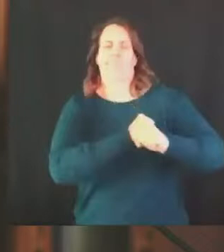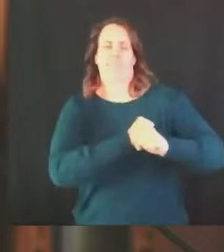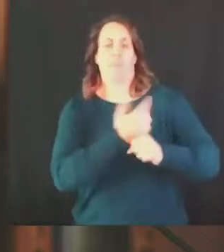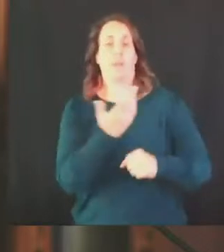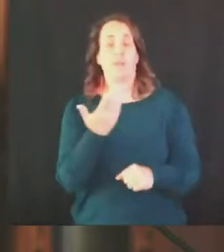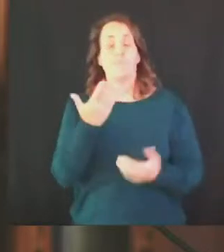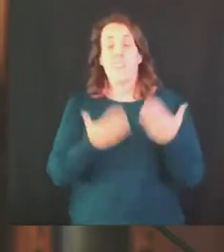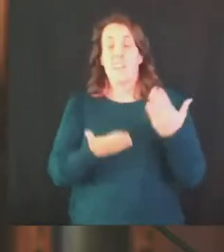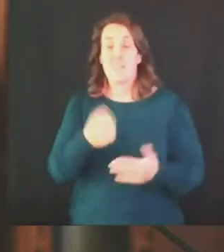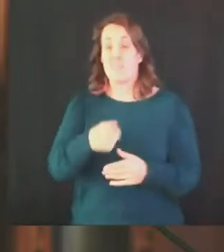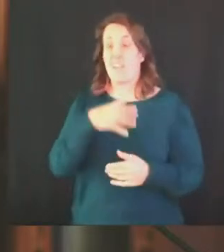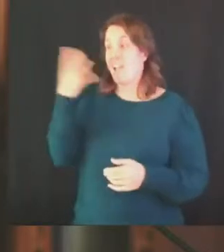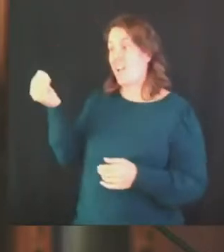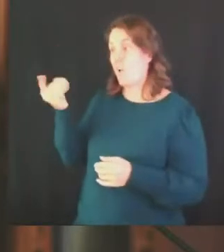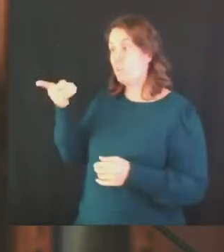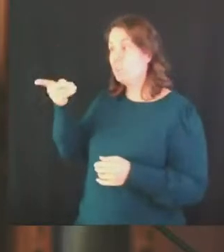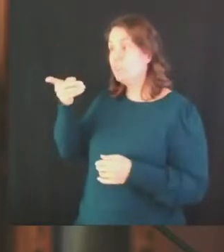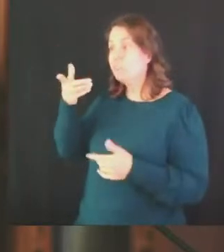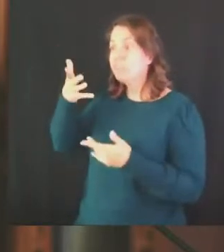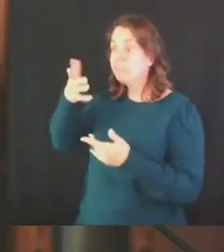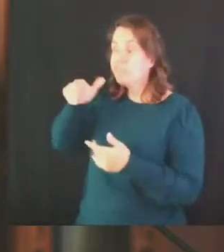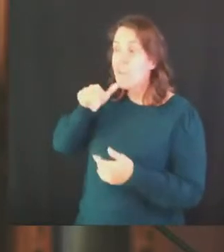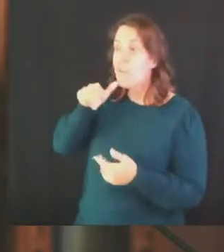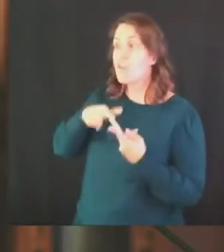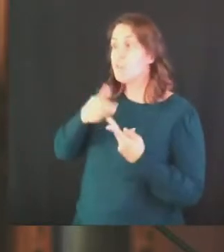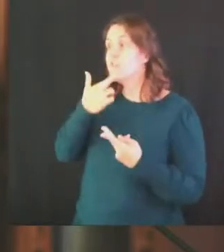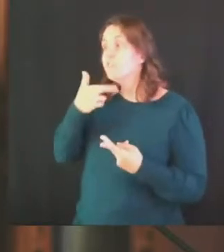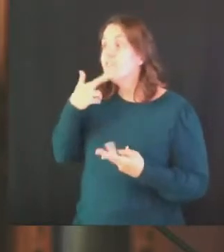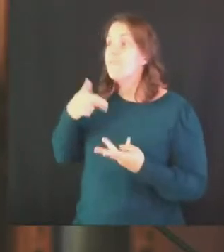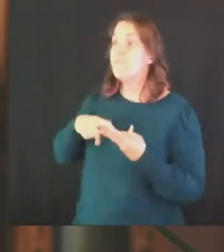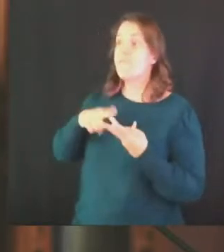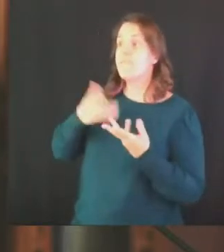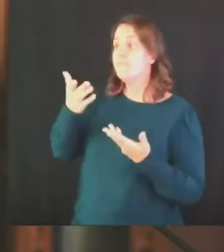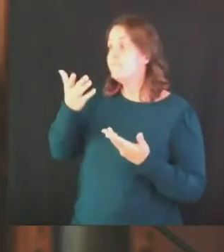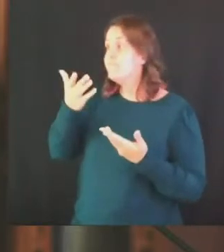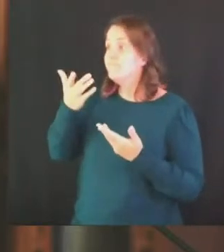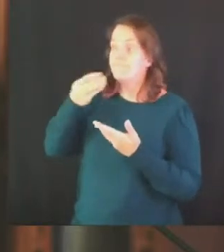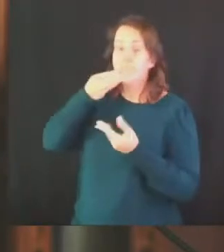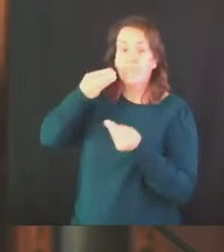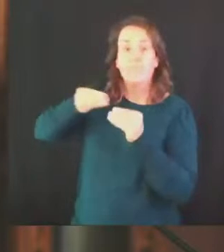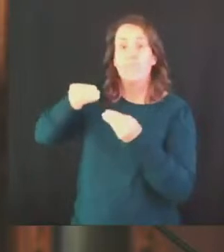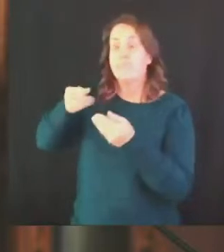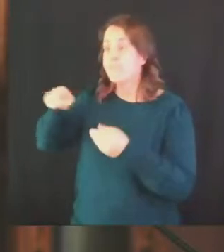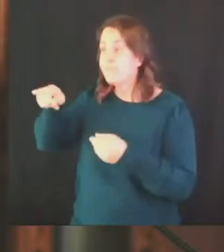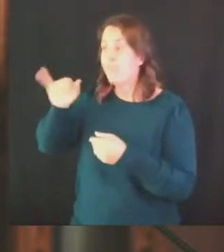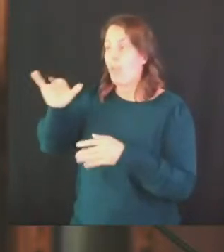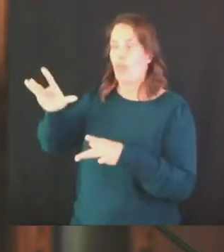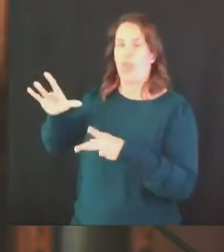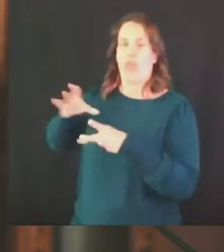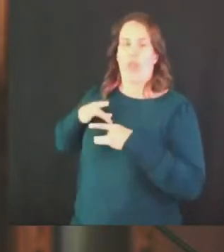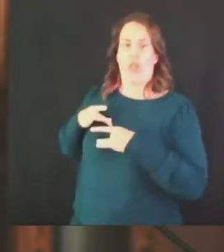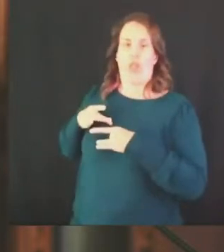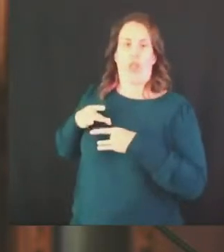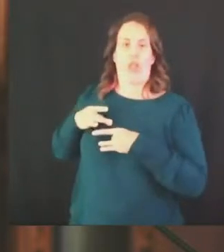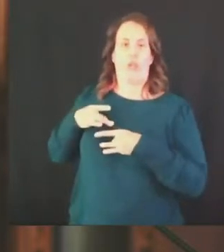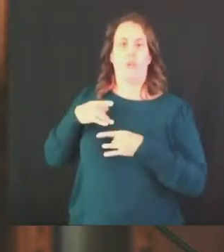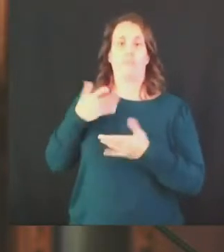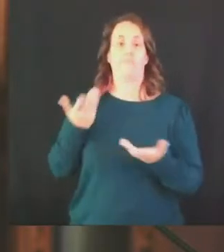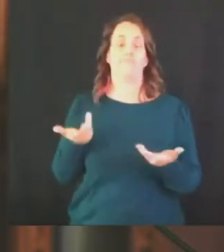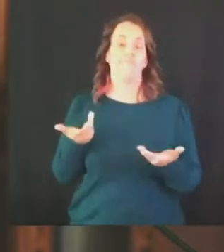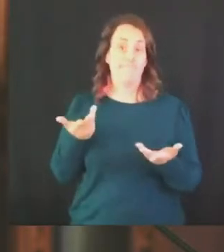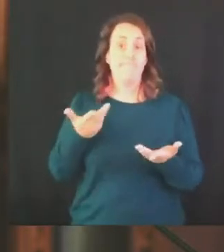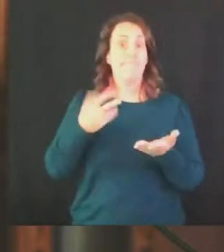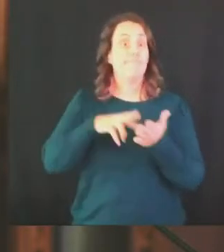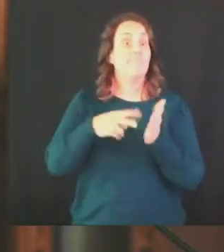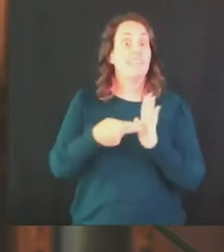but you can't risk that person being in the hospital. And so with community spread like we're seeing,